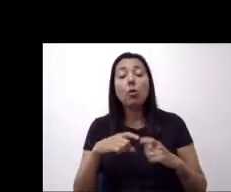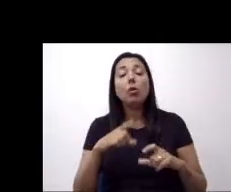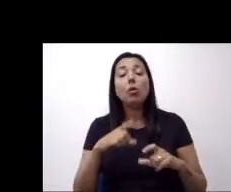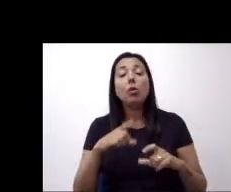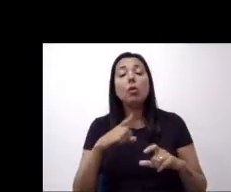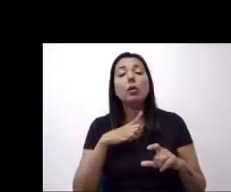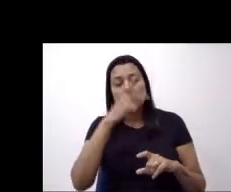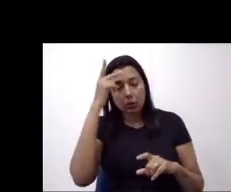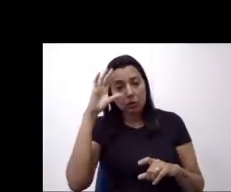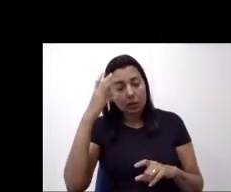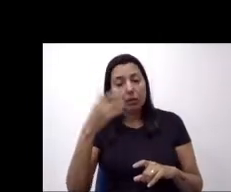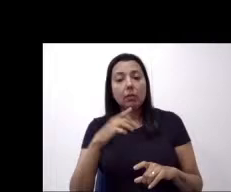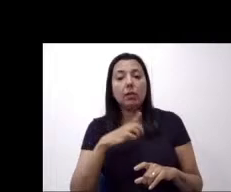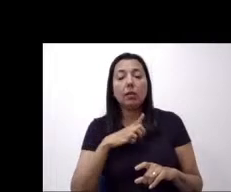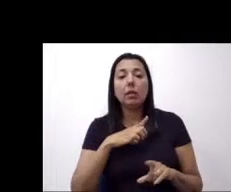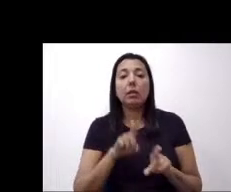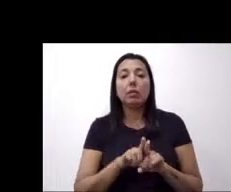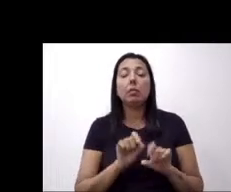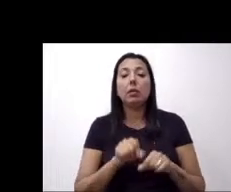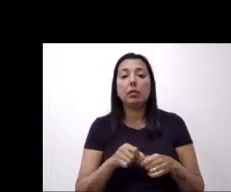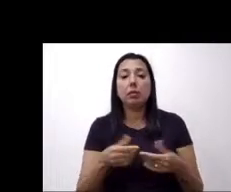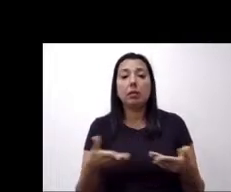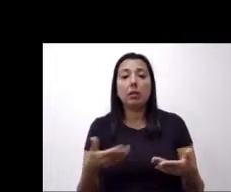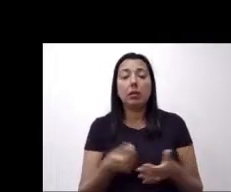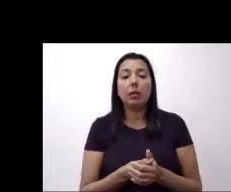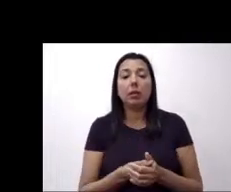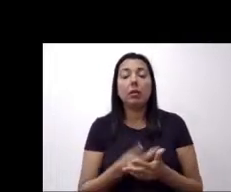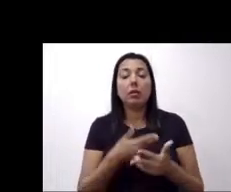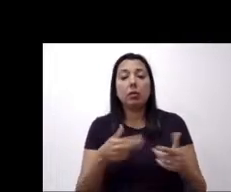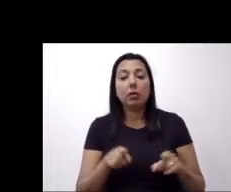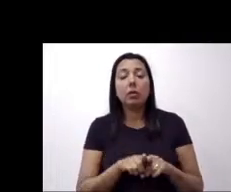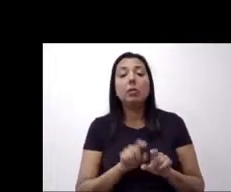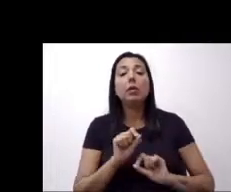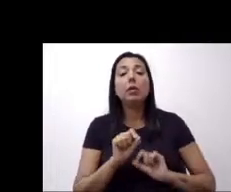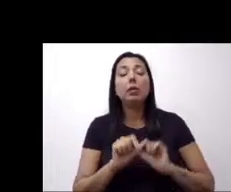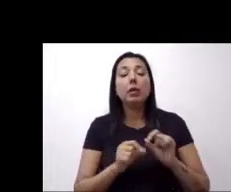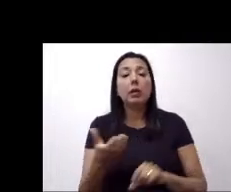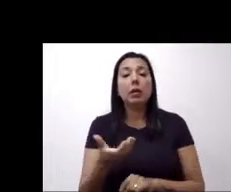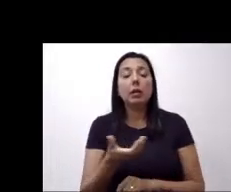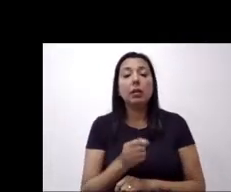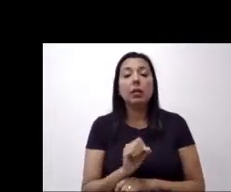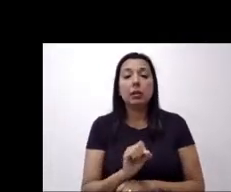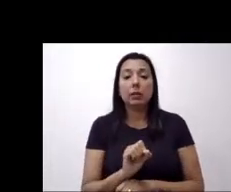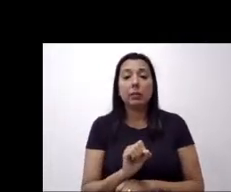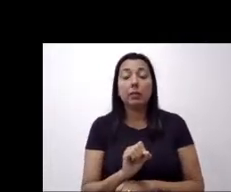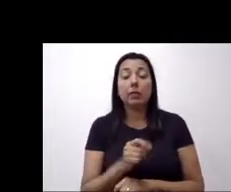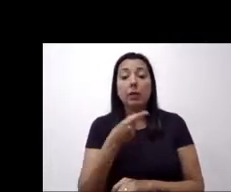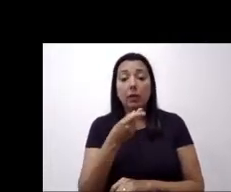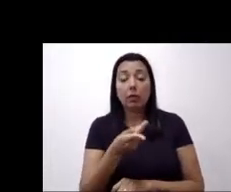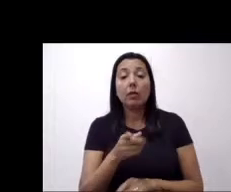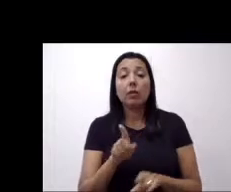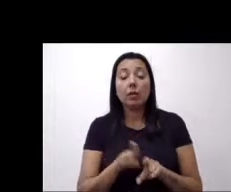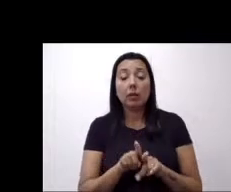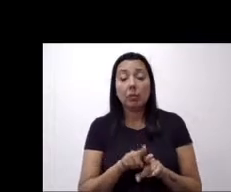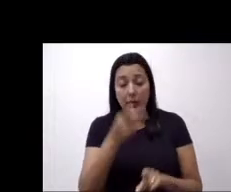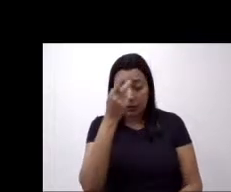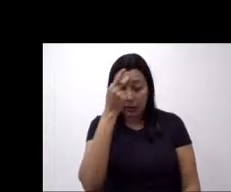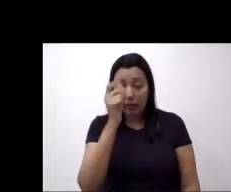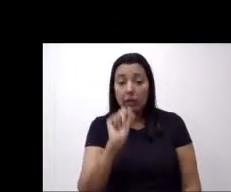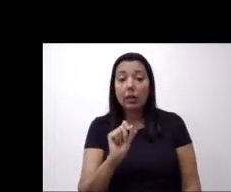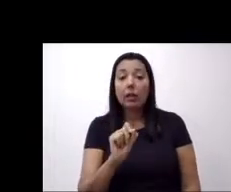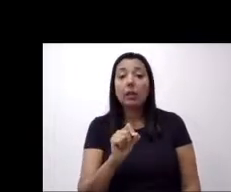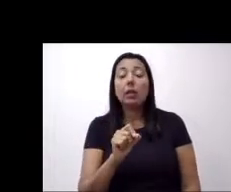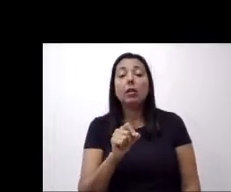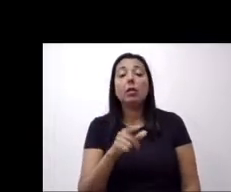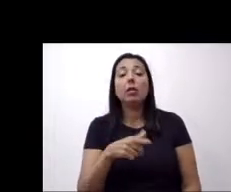the game of actors, they try to build agreement around, and the game of power, they try to impose through the meaning